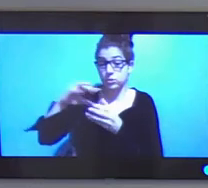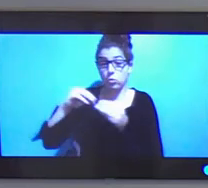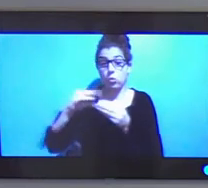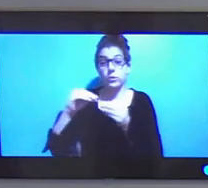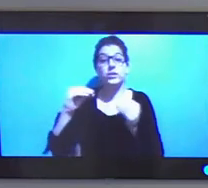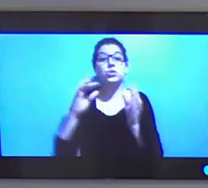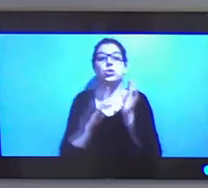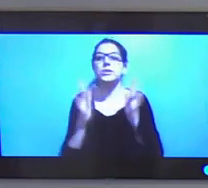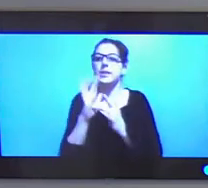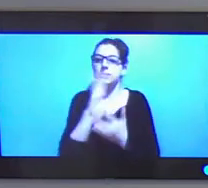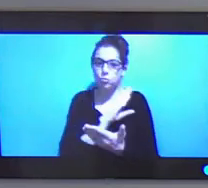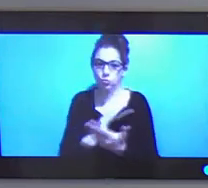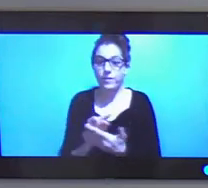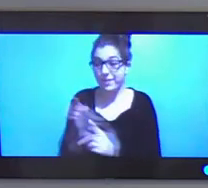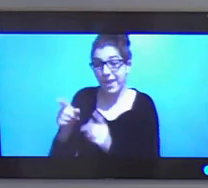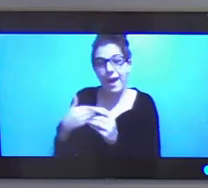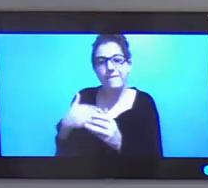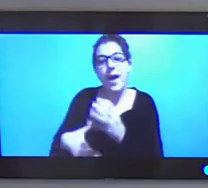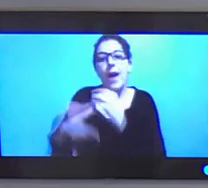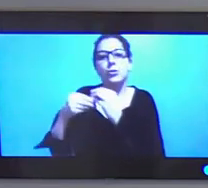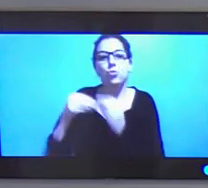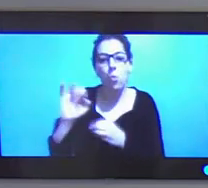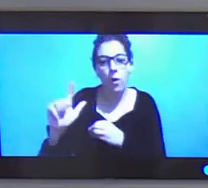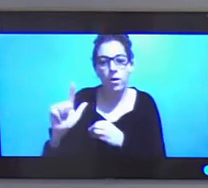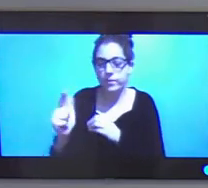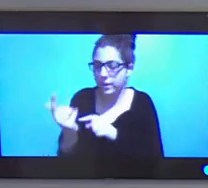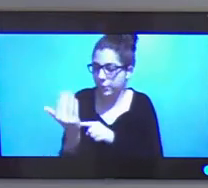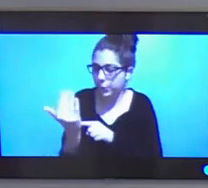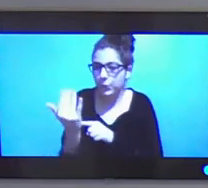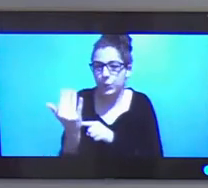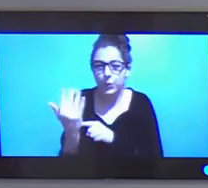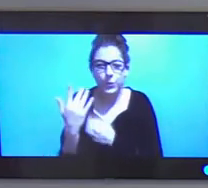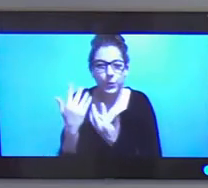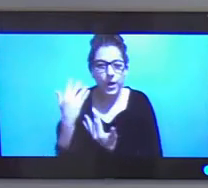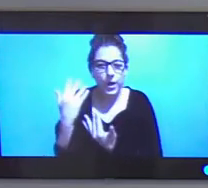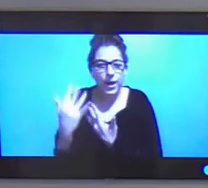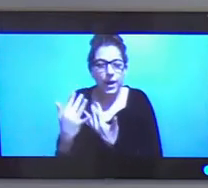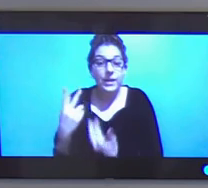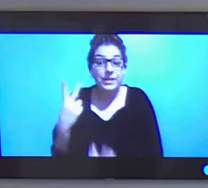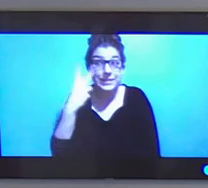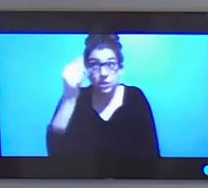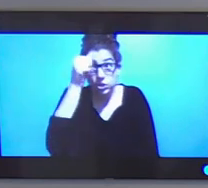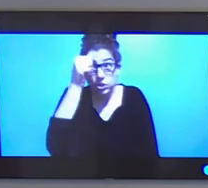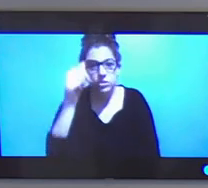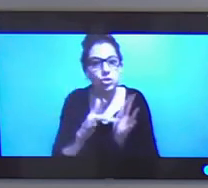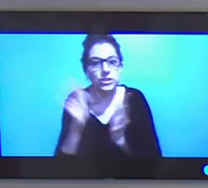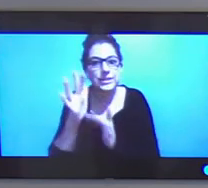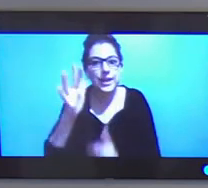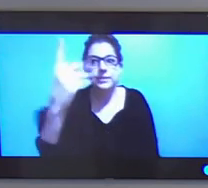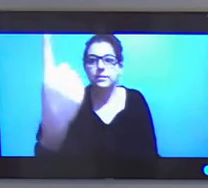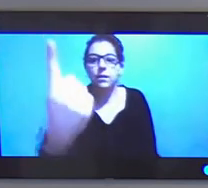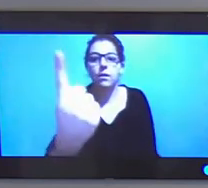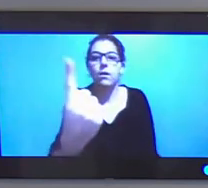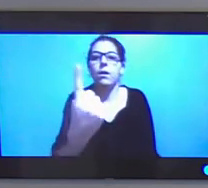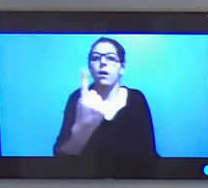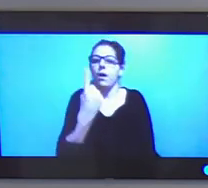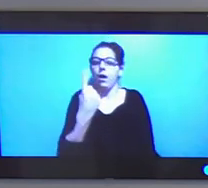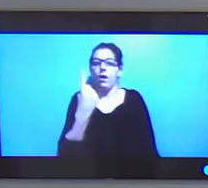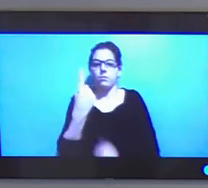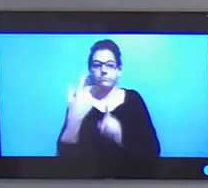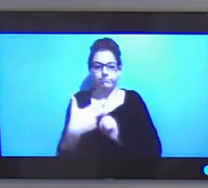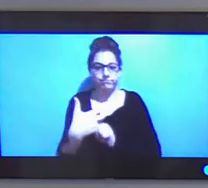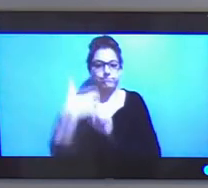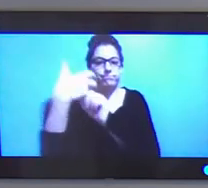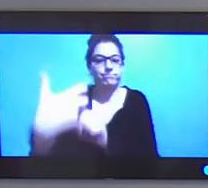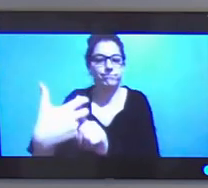extra oil. They light their lamps. They see Jesus. They find their way to the party. The foolish